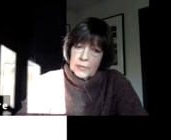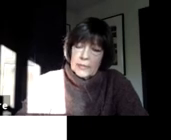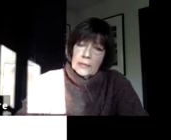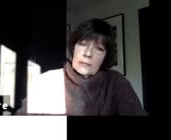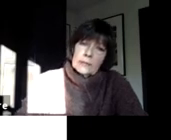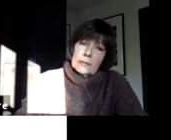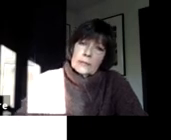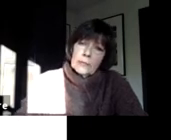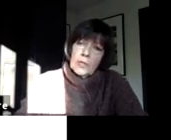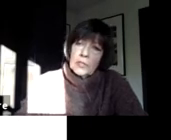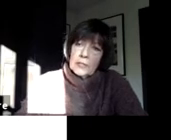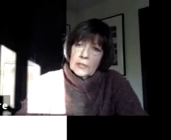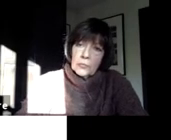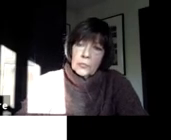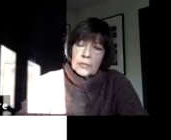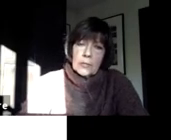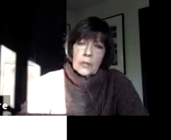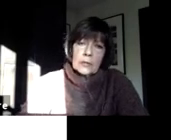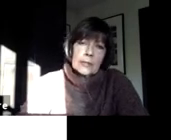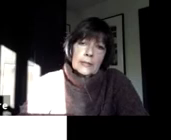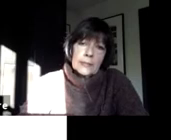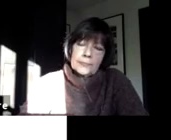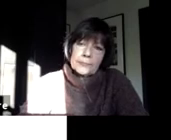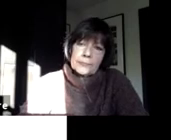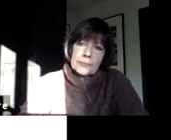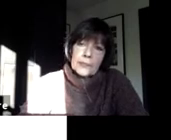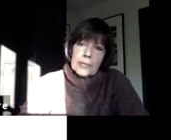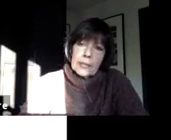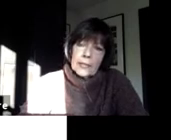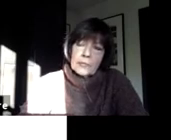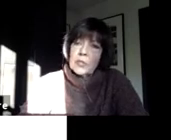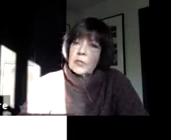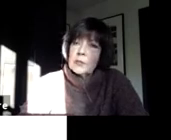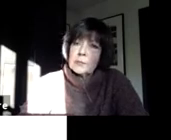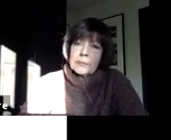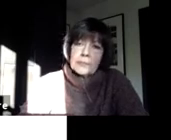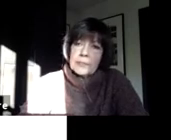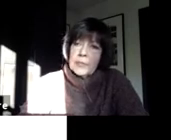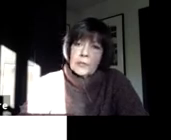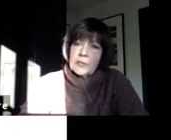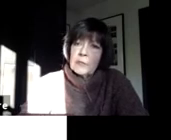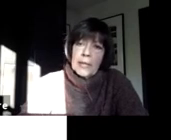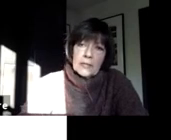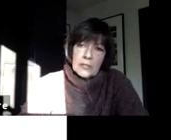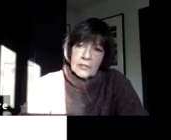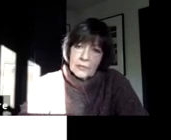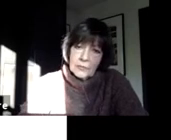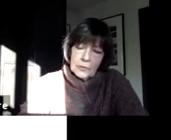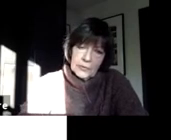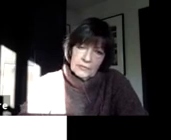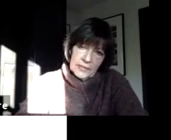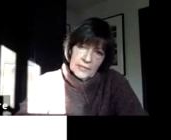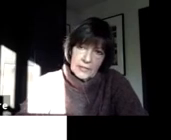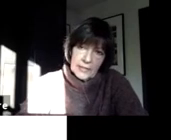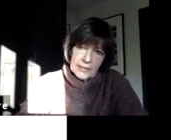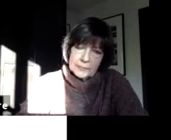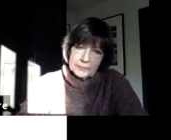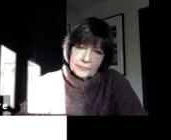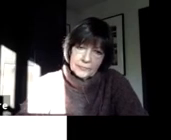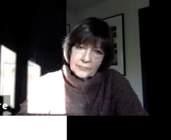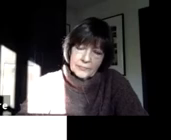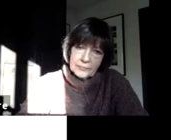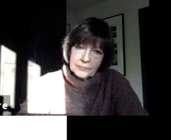When President Washington was inaugurated, I'm sure he couldn't have imagined what we face